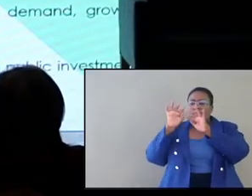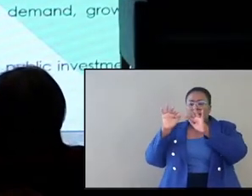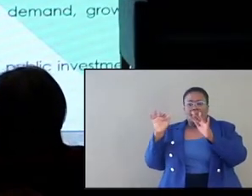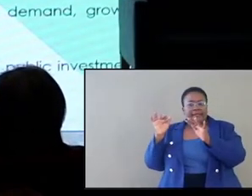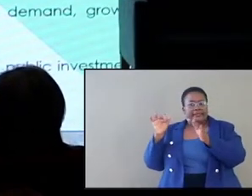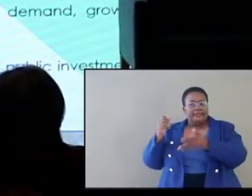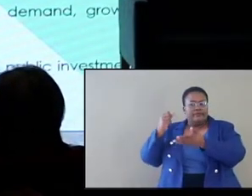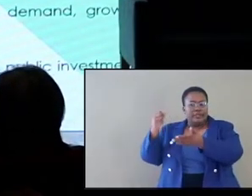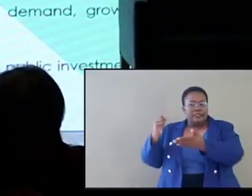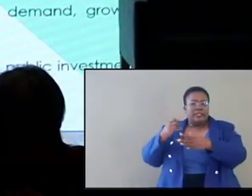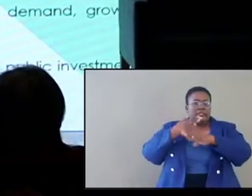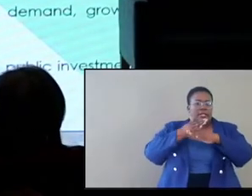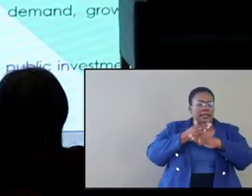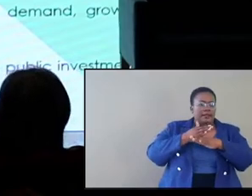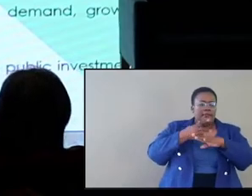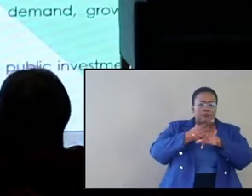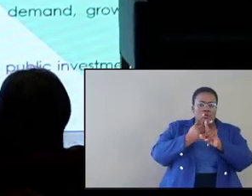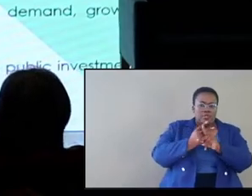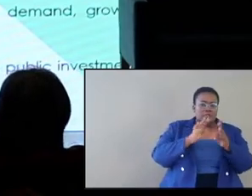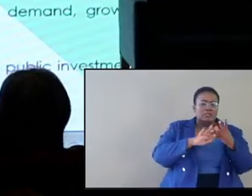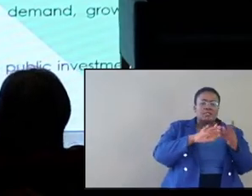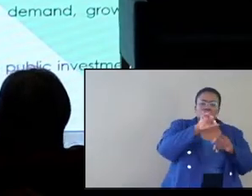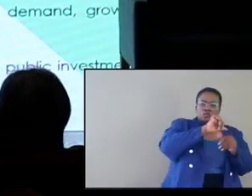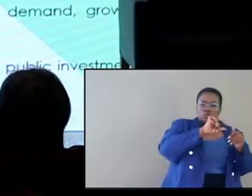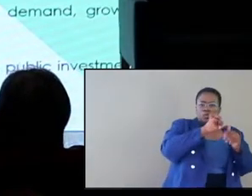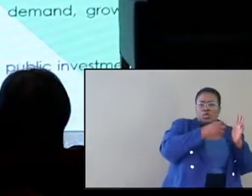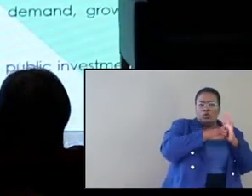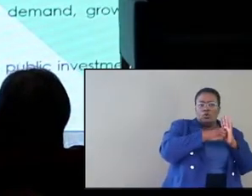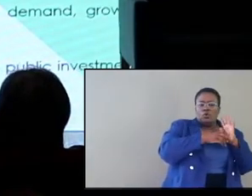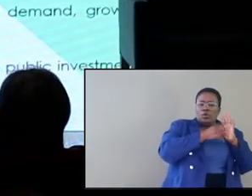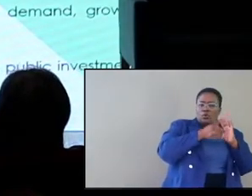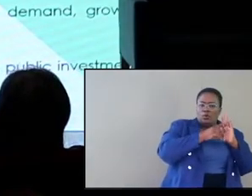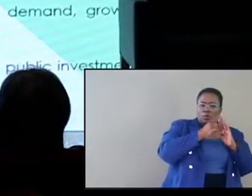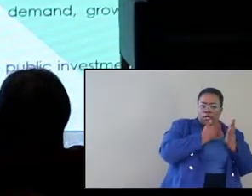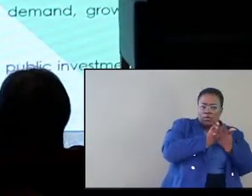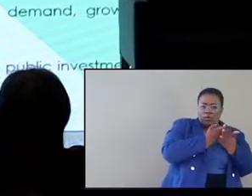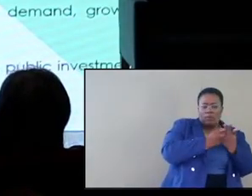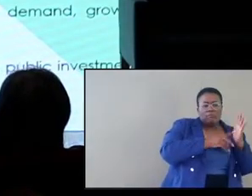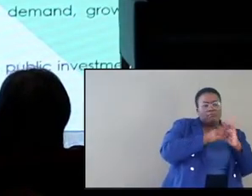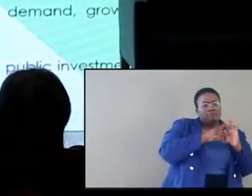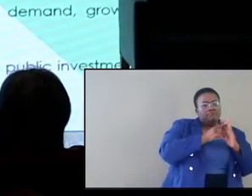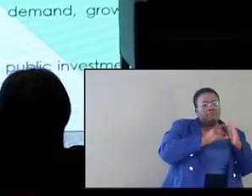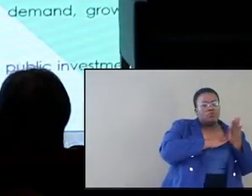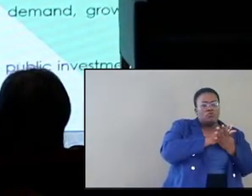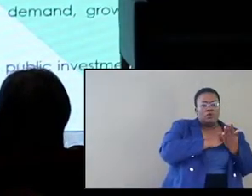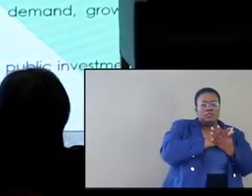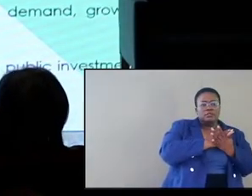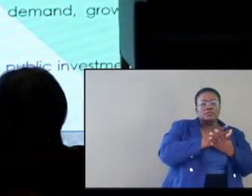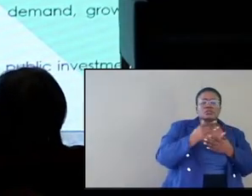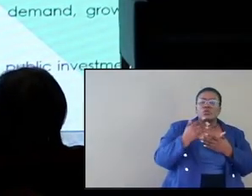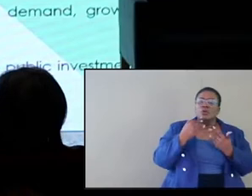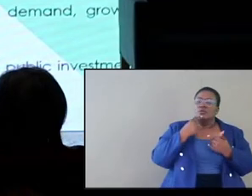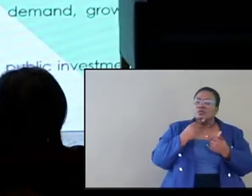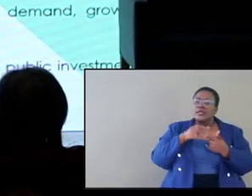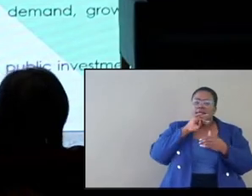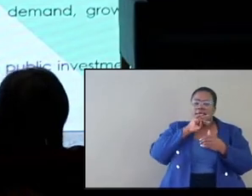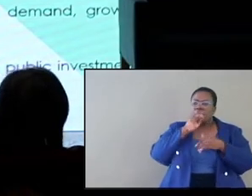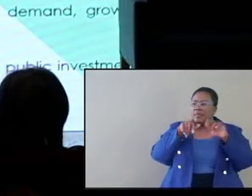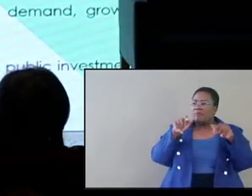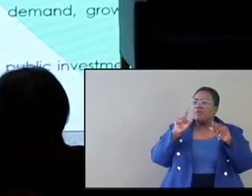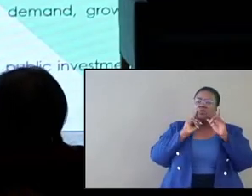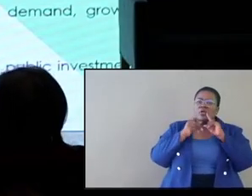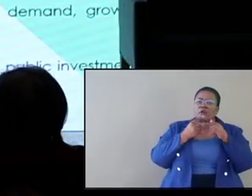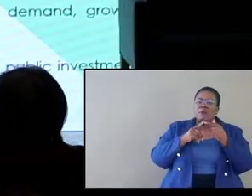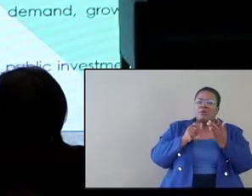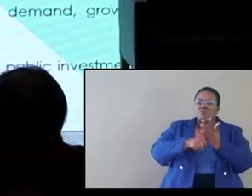labor productivity socio-economic development rights and equity so this means that you know when people talk about grants for example they kind